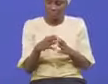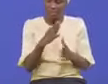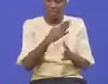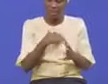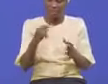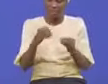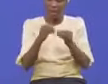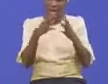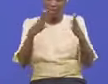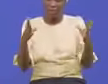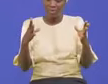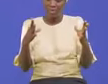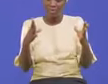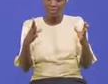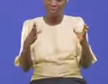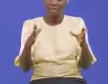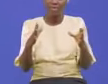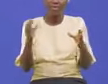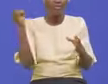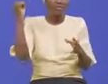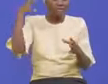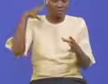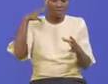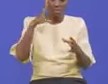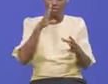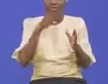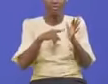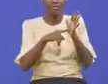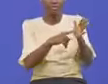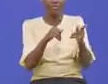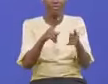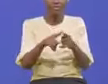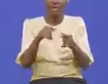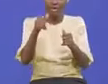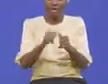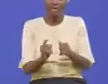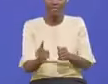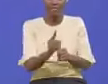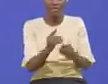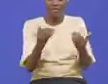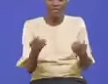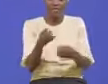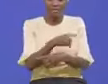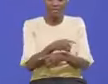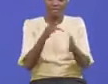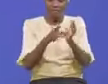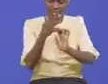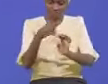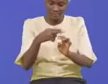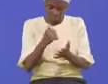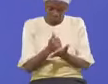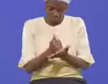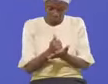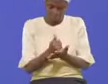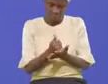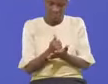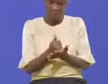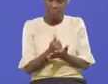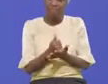abundant inexhaustible grace revealed to everyone today eye wa mo nve ve manya gbloa a de ru ku fi ame si ame